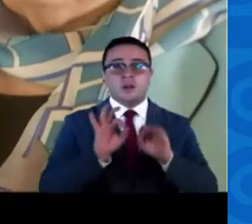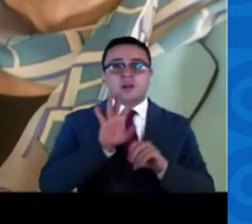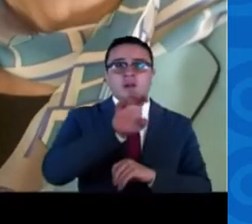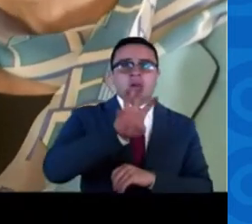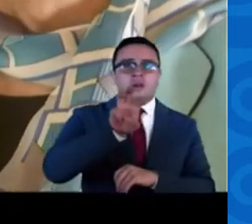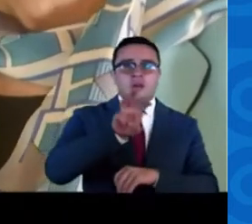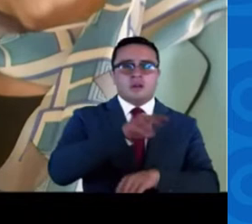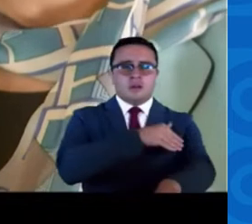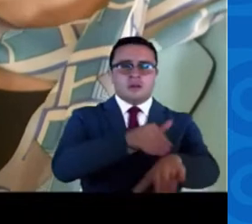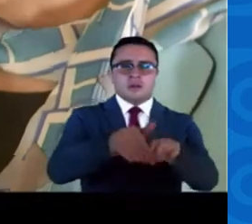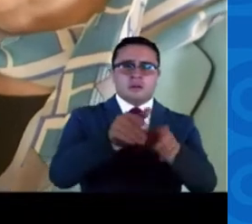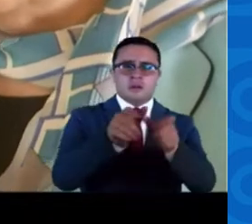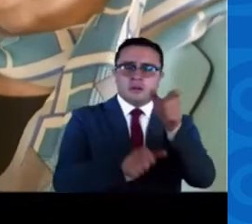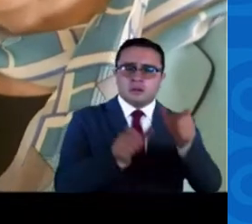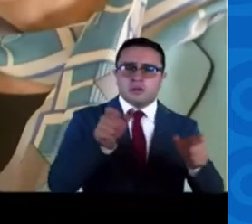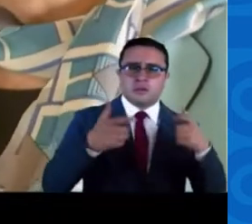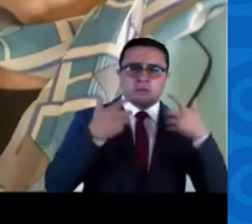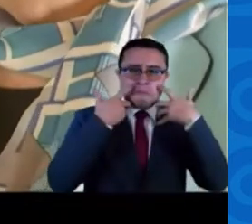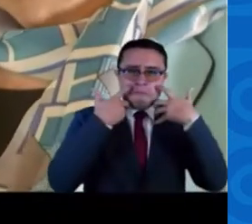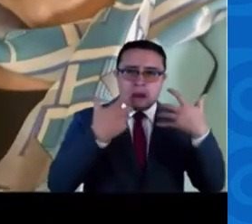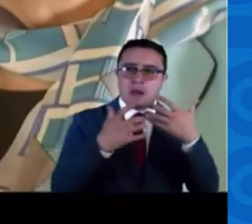203 million people in poverty, and perhaps